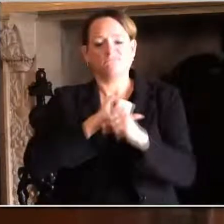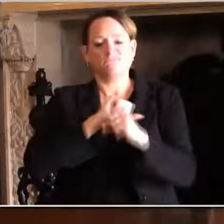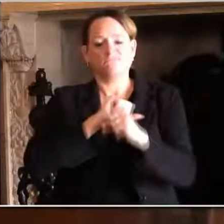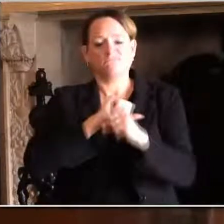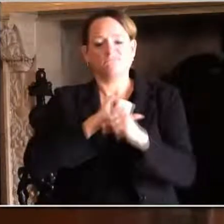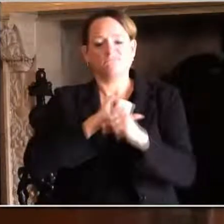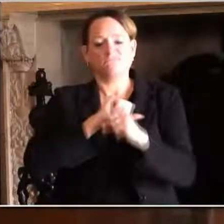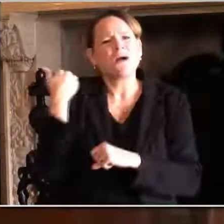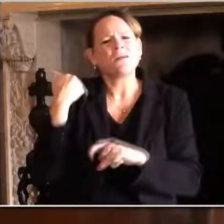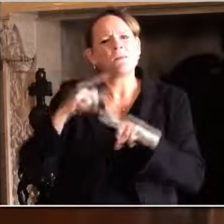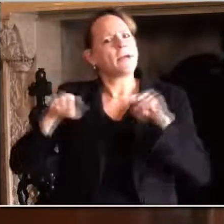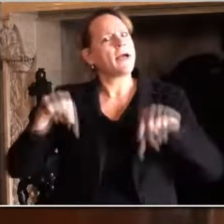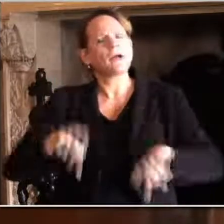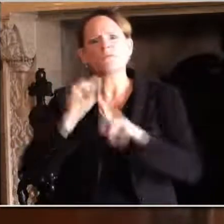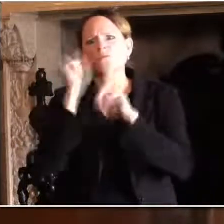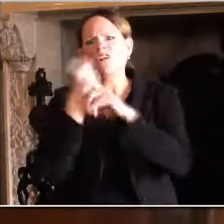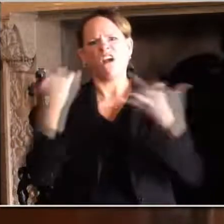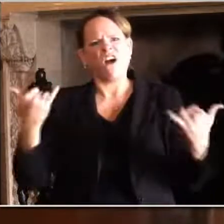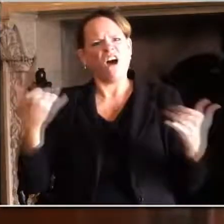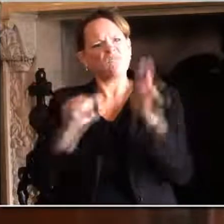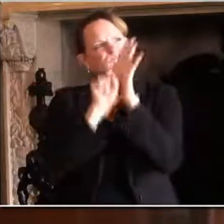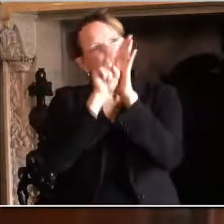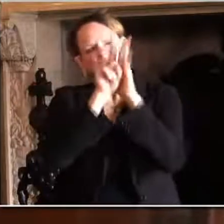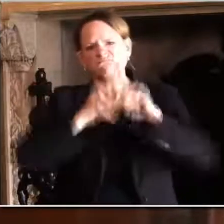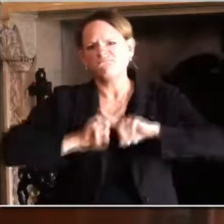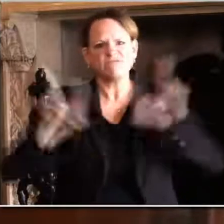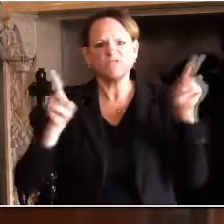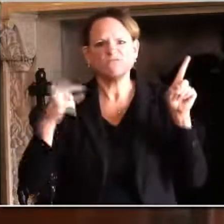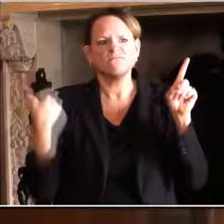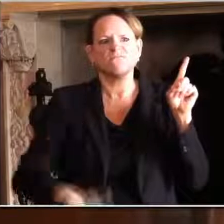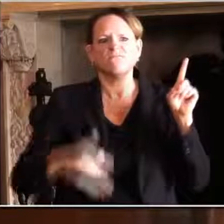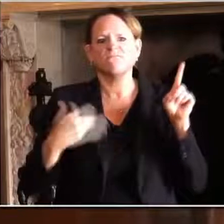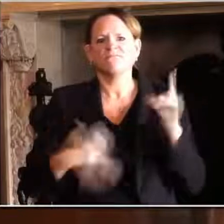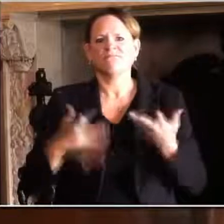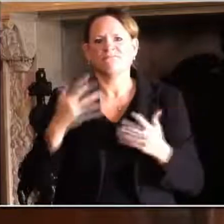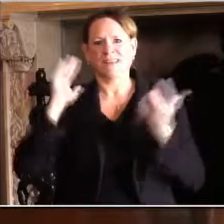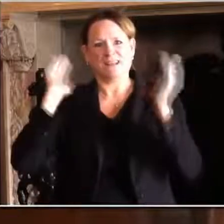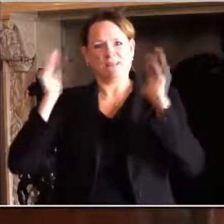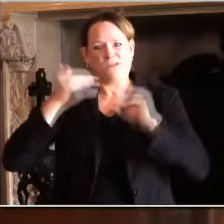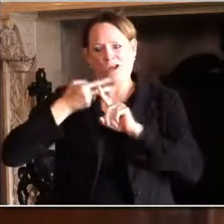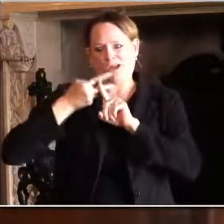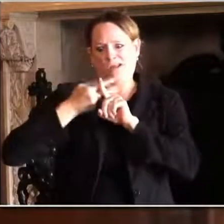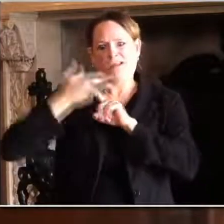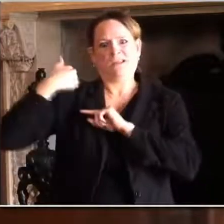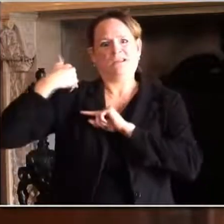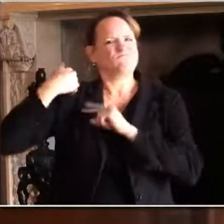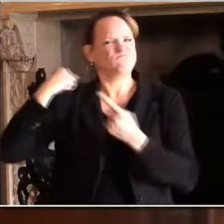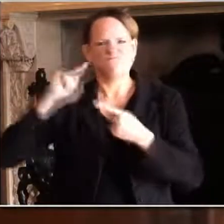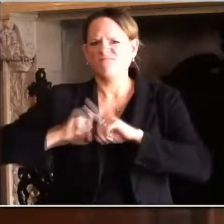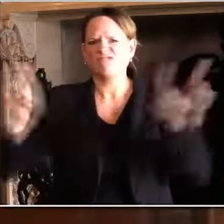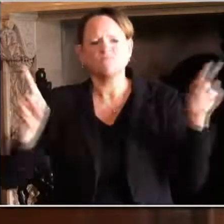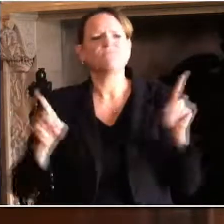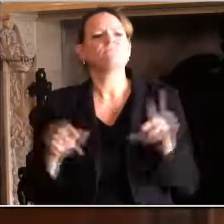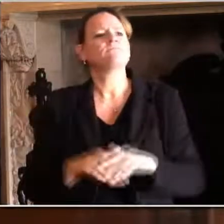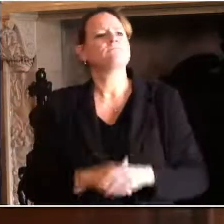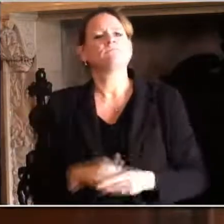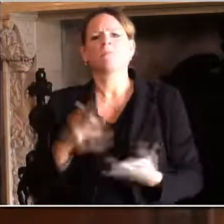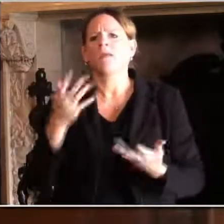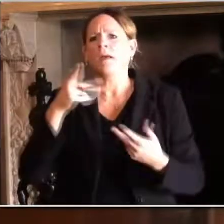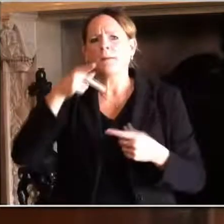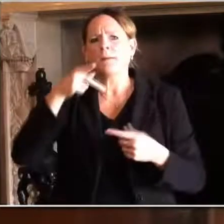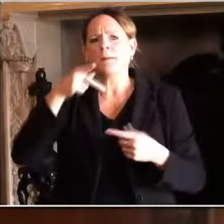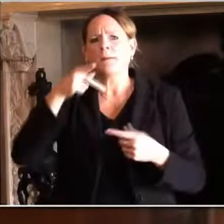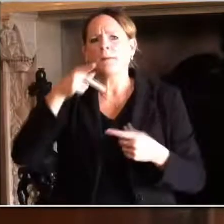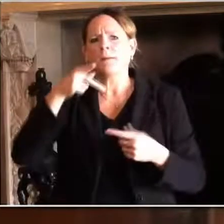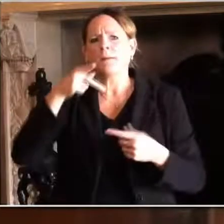situation than one we were in just a few months ago. Local public health departments and workers have been doing their best to